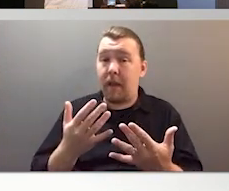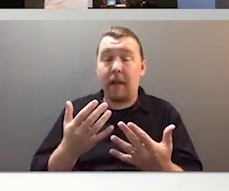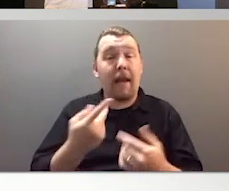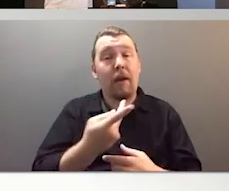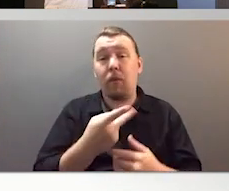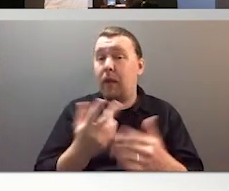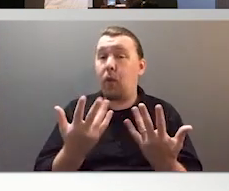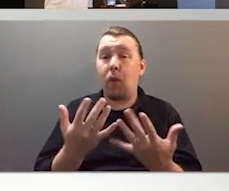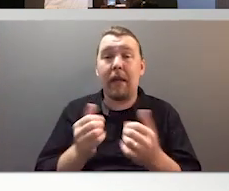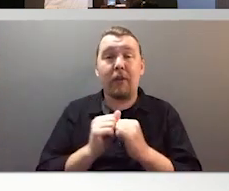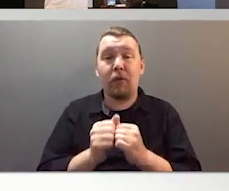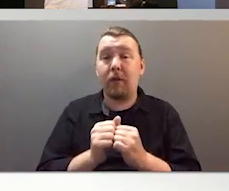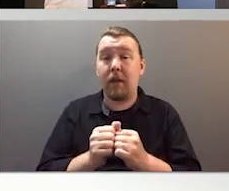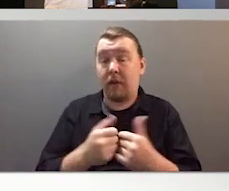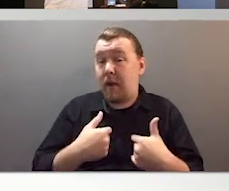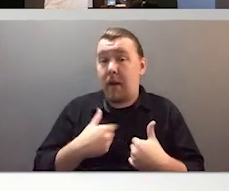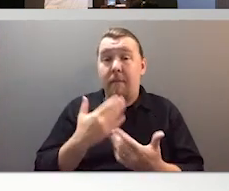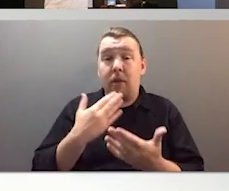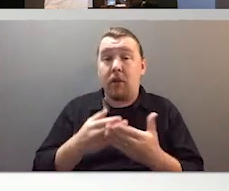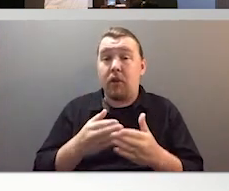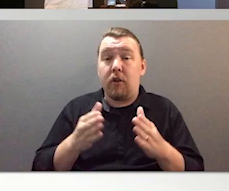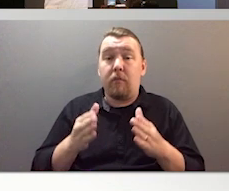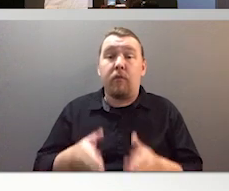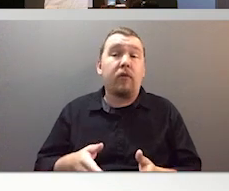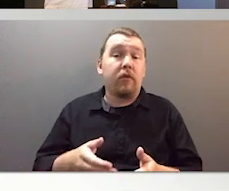So it's a little different.